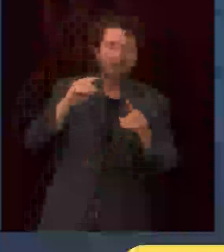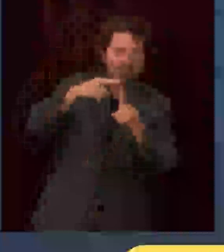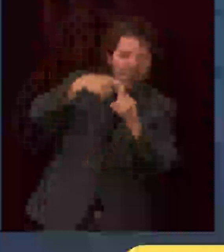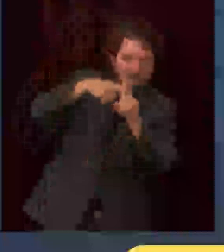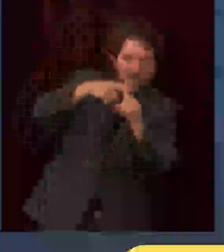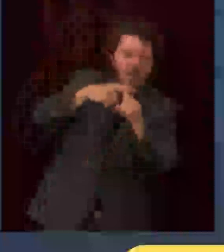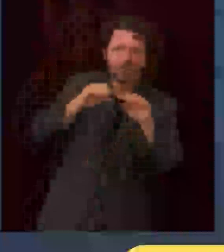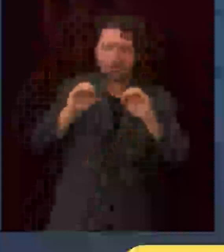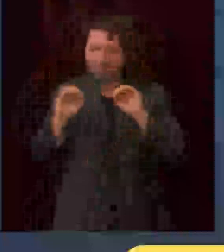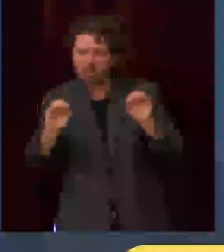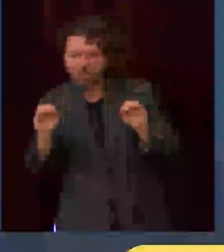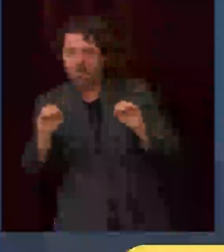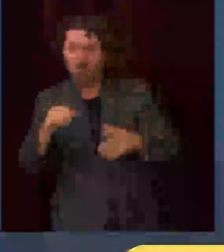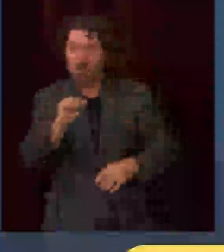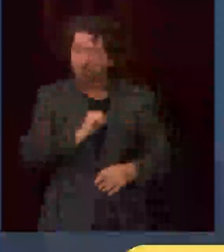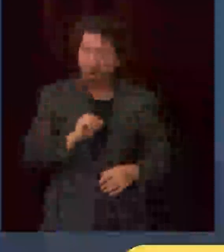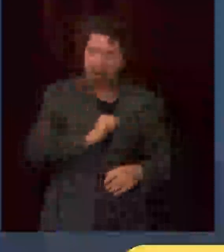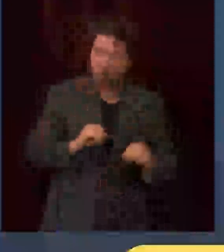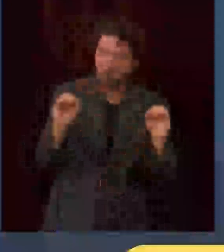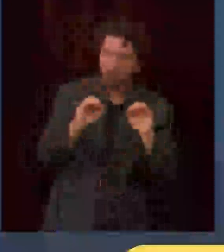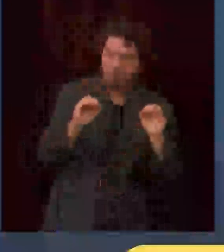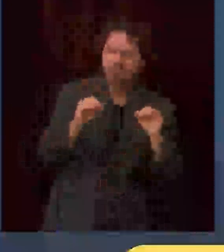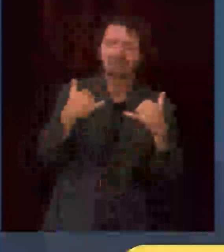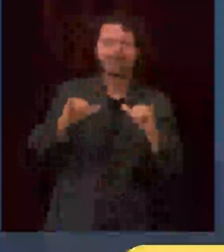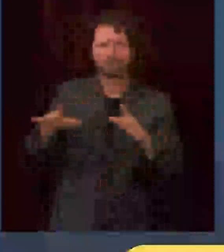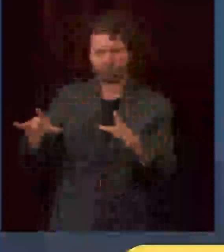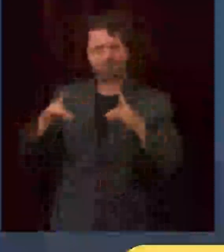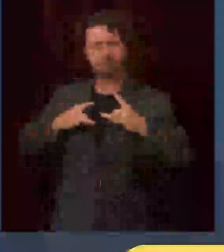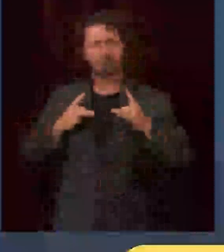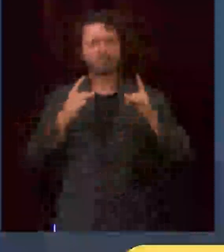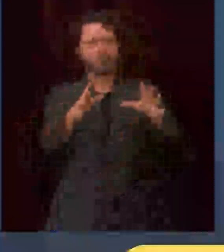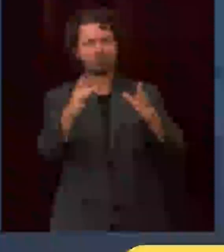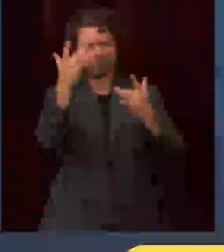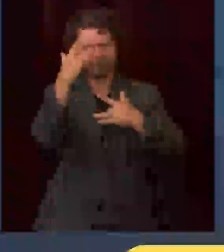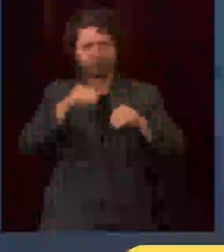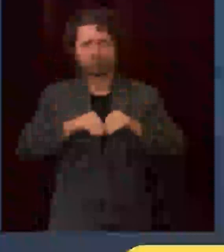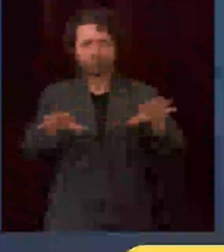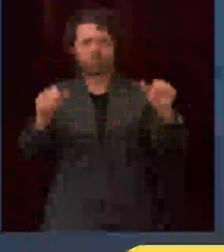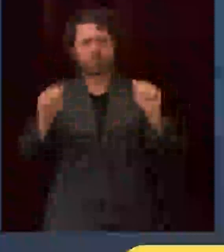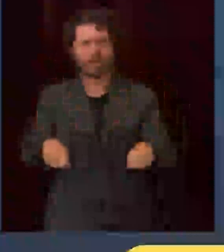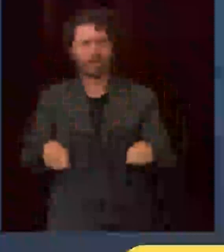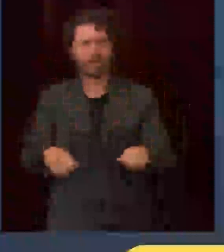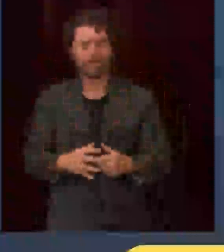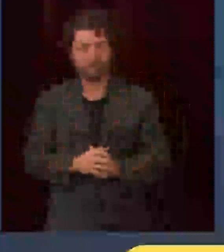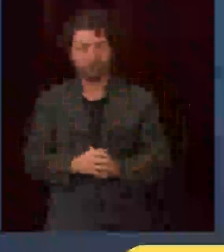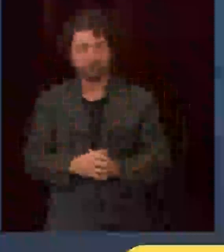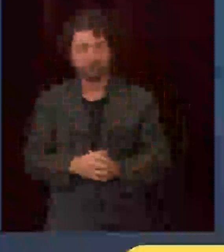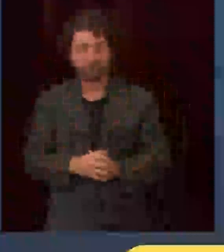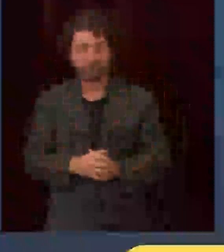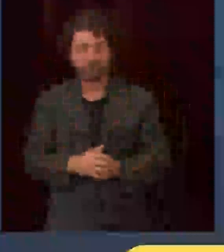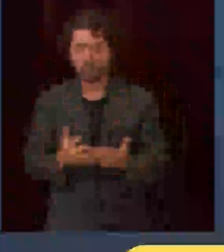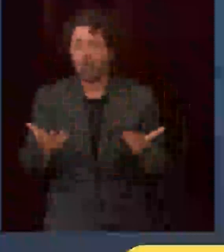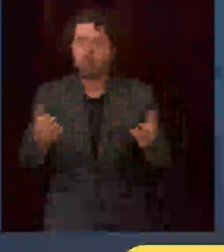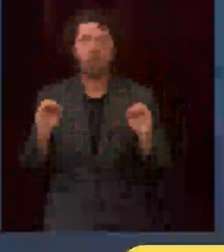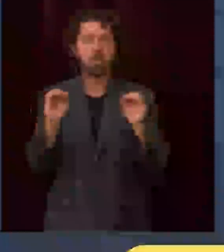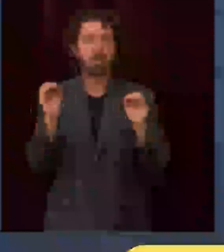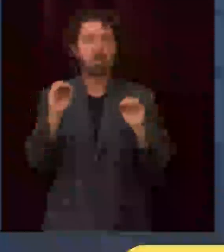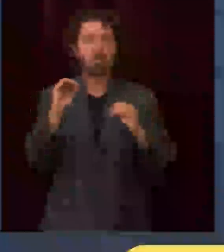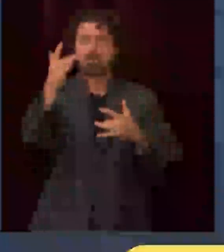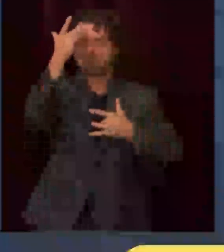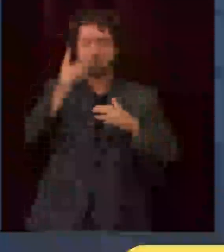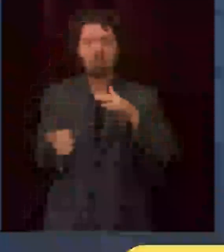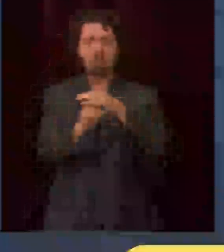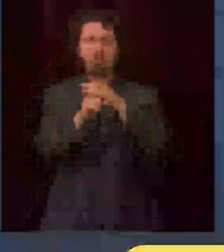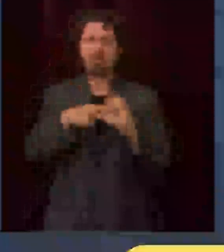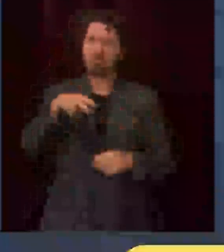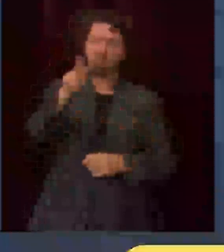are asymptomatic during the entire duration of their infection or it's really just before they develop symptoms. But in either case, those people